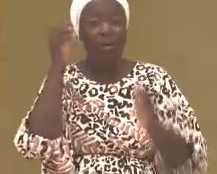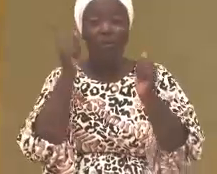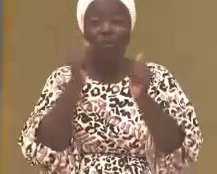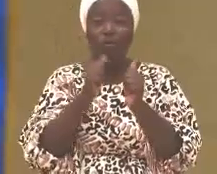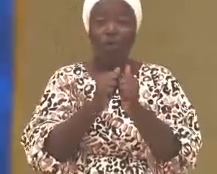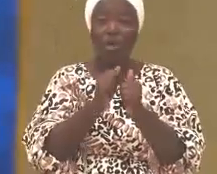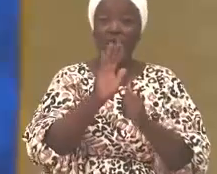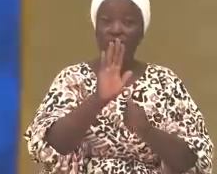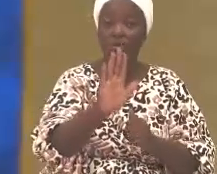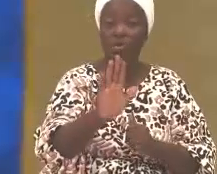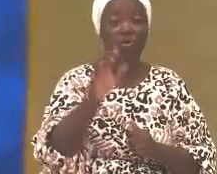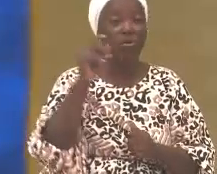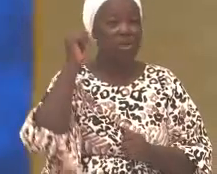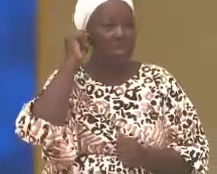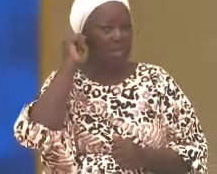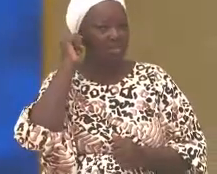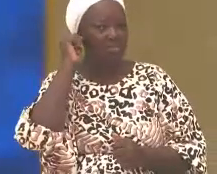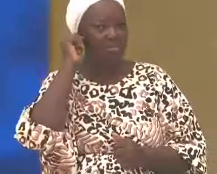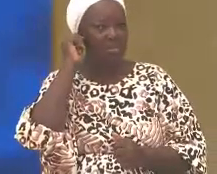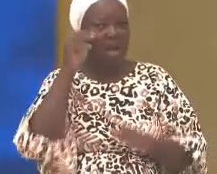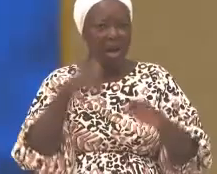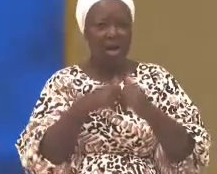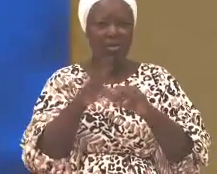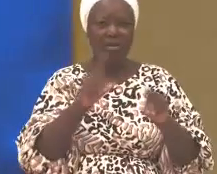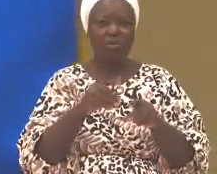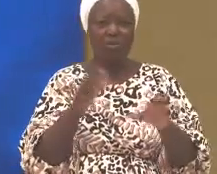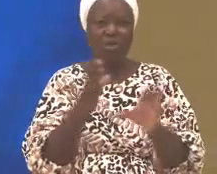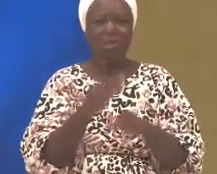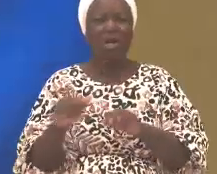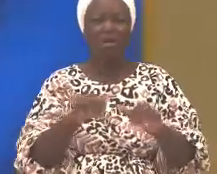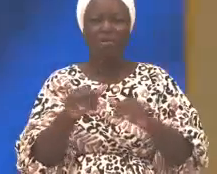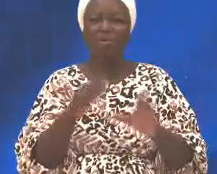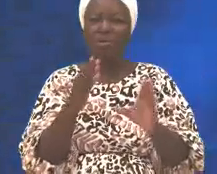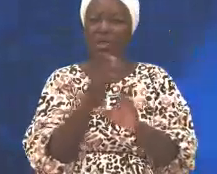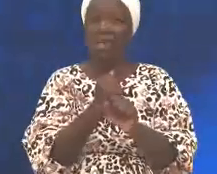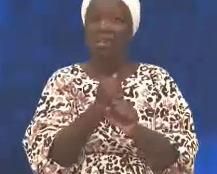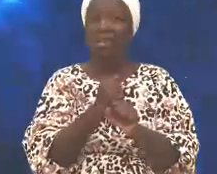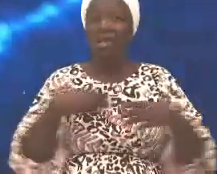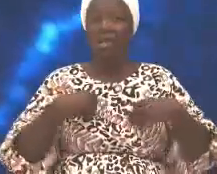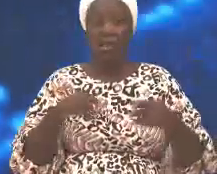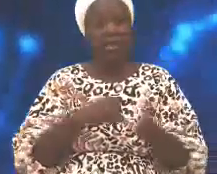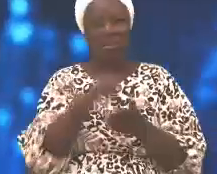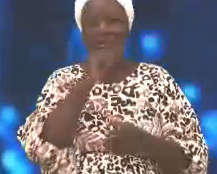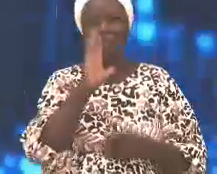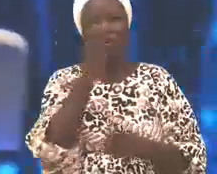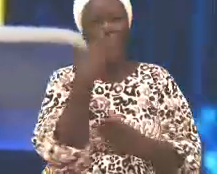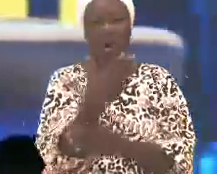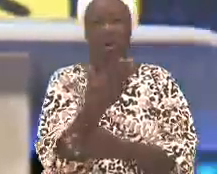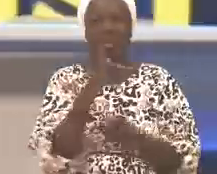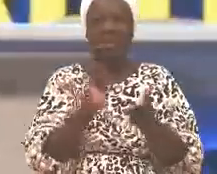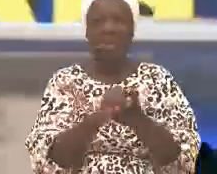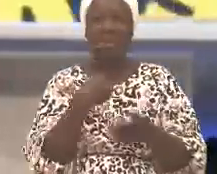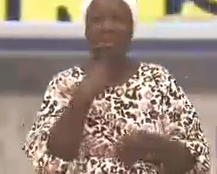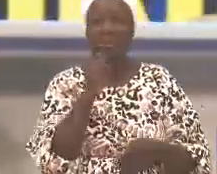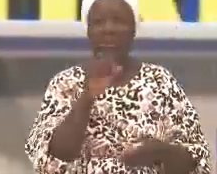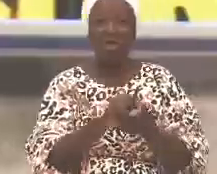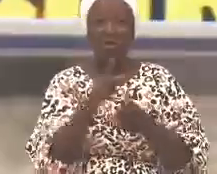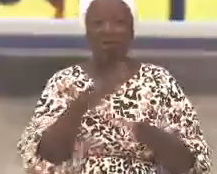with thine ear. How do you get healed? It is not your hand that tells you you are healed,